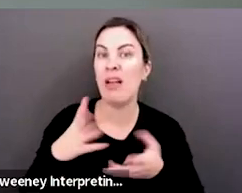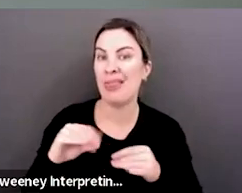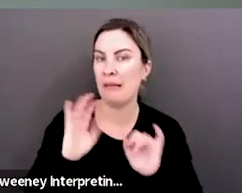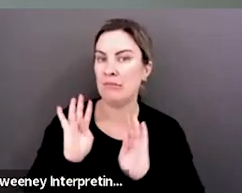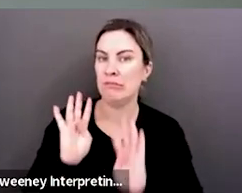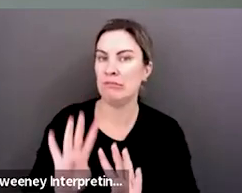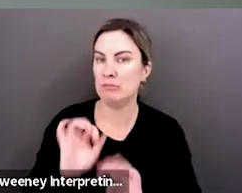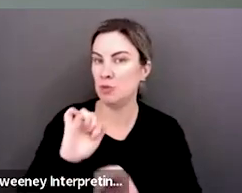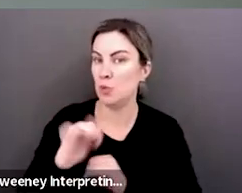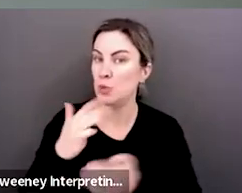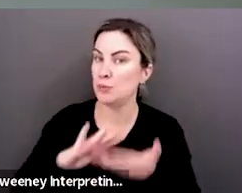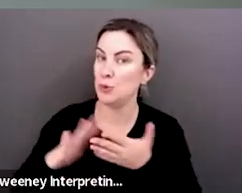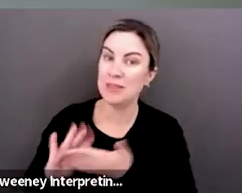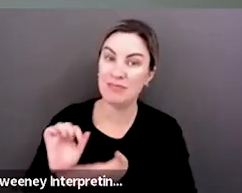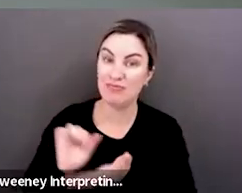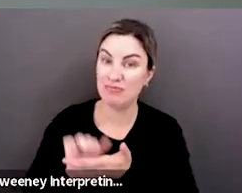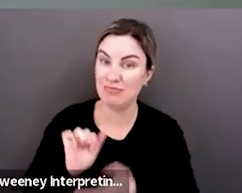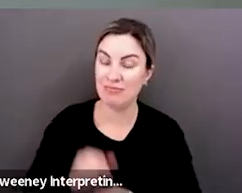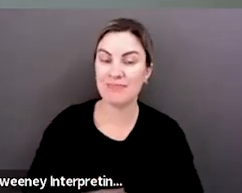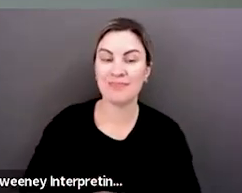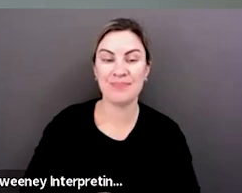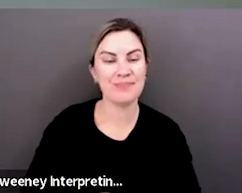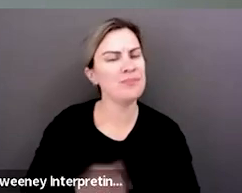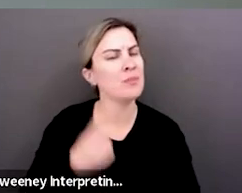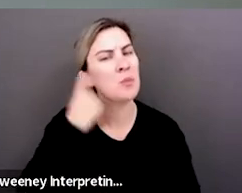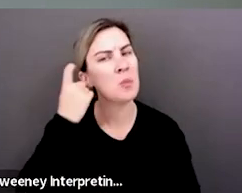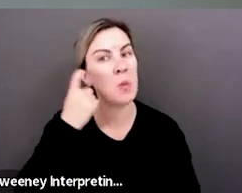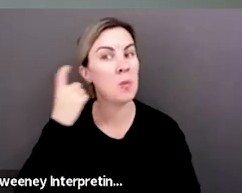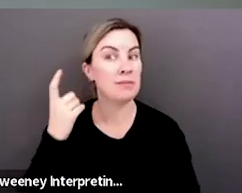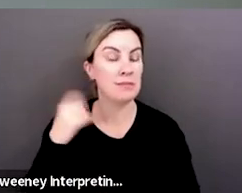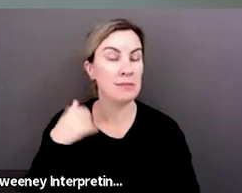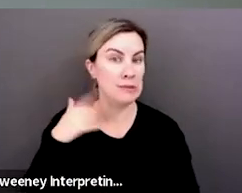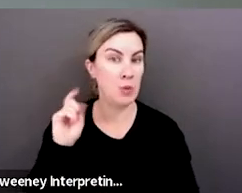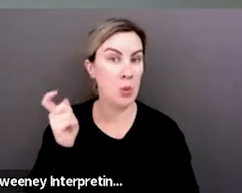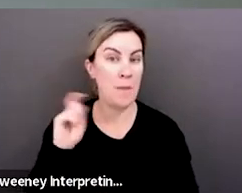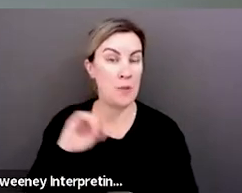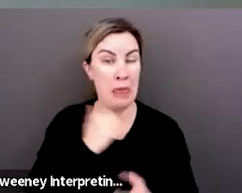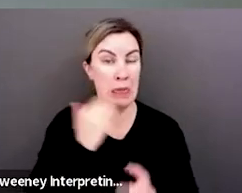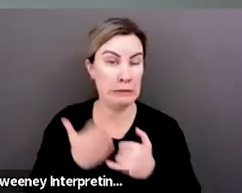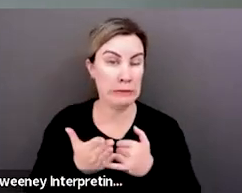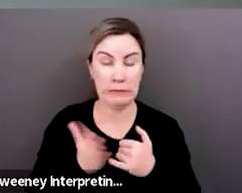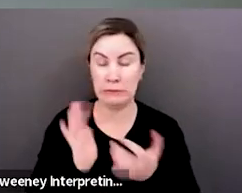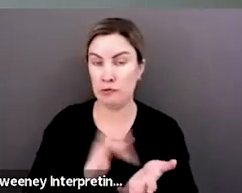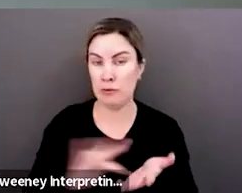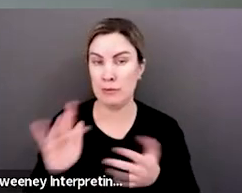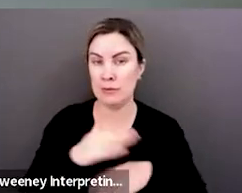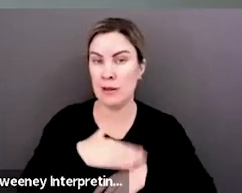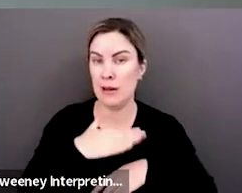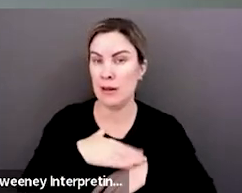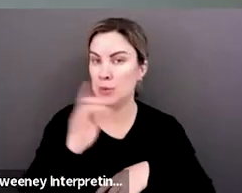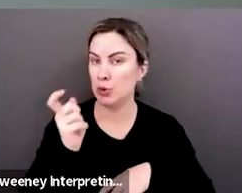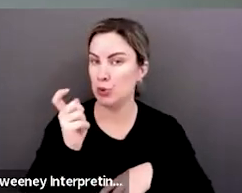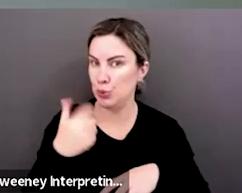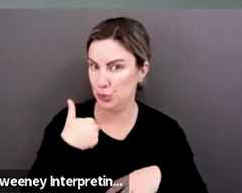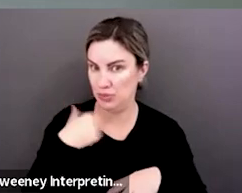community. I wonder, as we're kind of coming close to the end of our time, and I could listen to you all speak all day, I